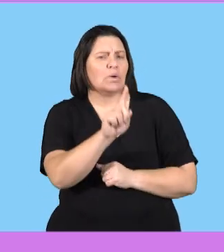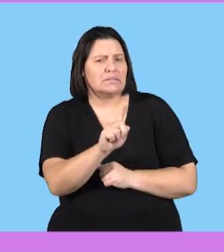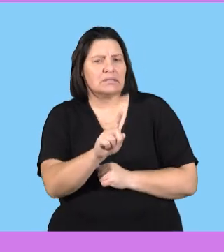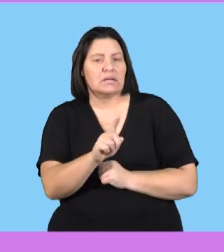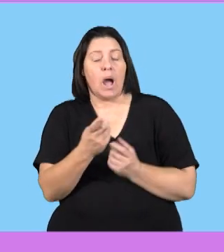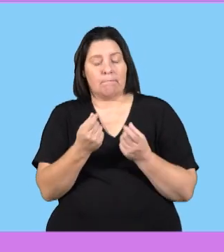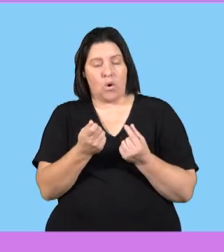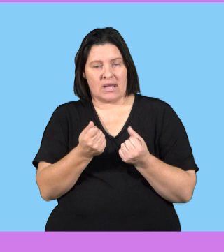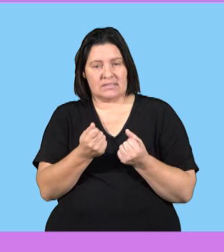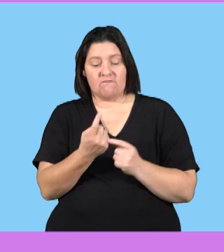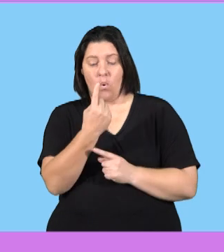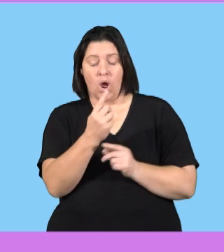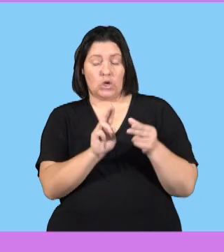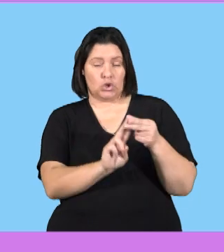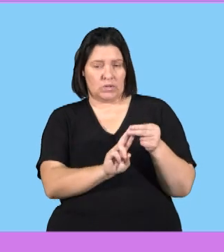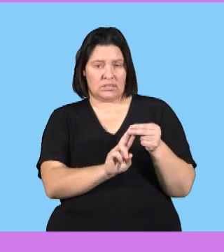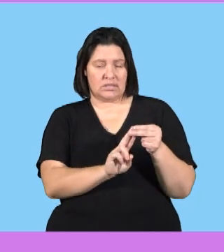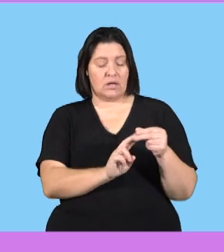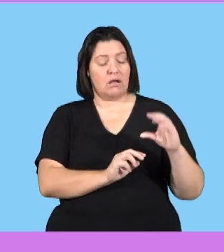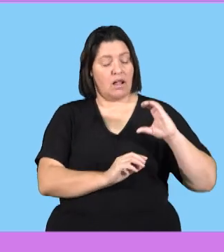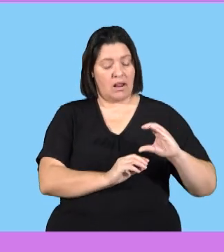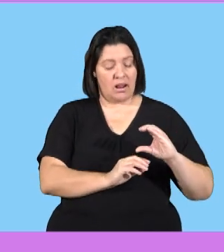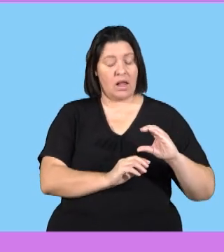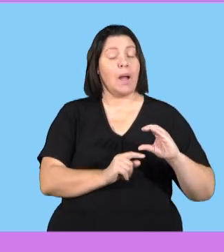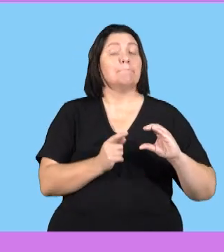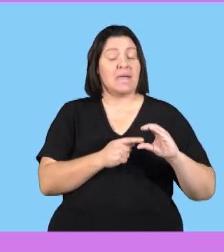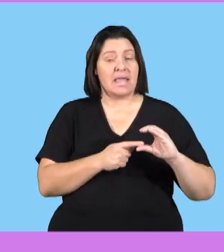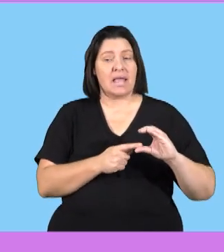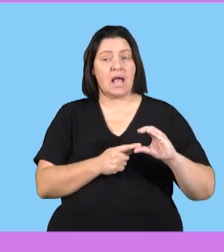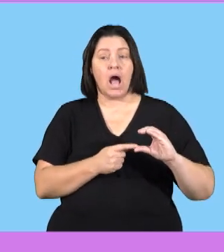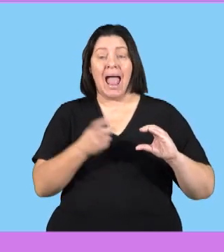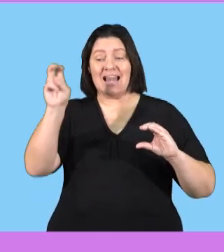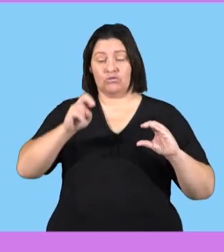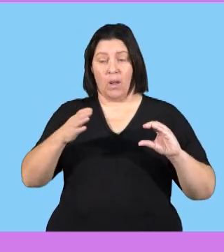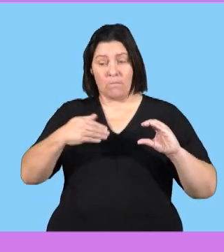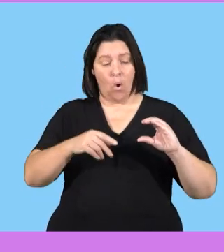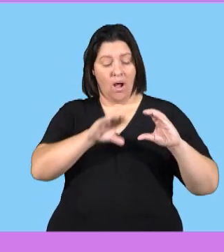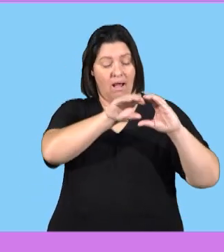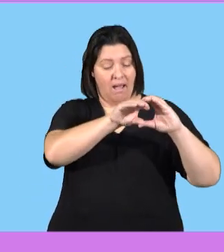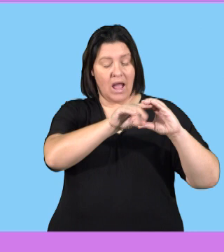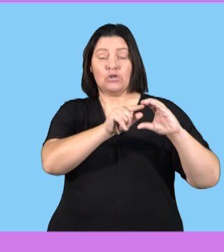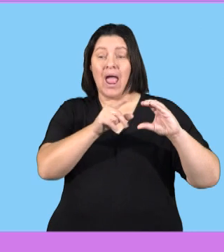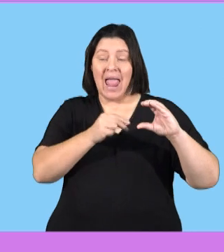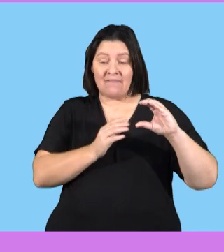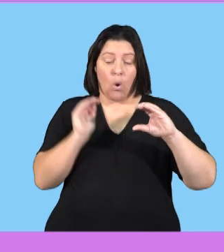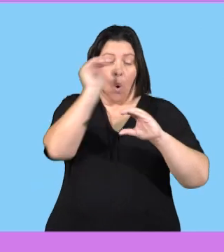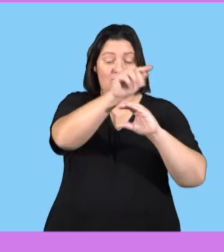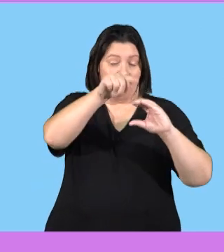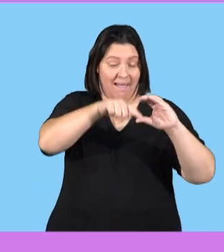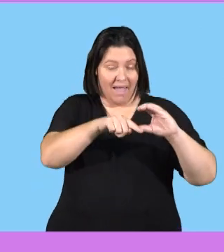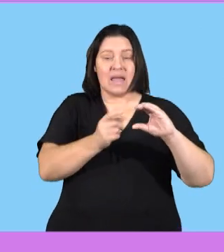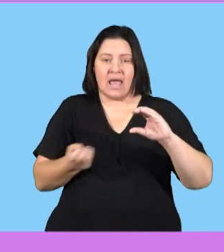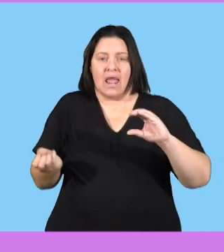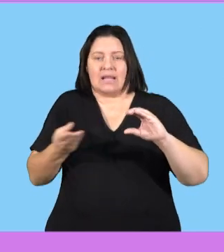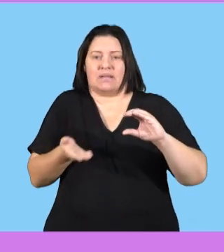do I mean by that? The price per unit gets more expensive the more electricity, for example, that we use. So the more